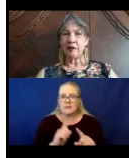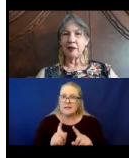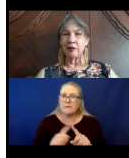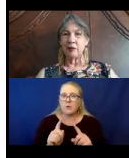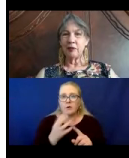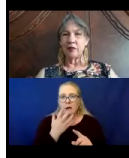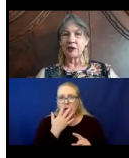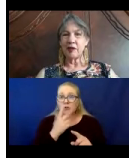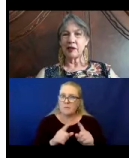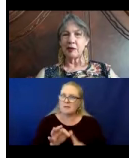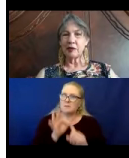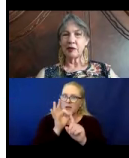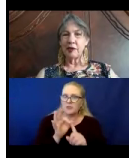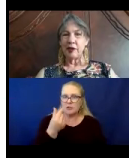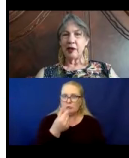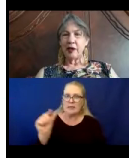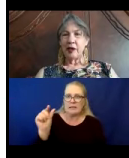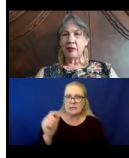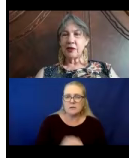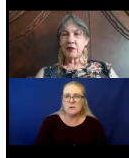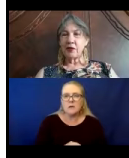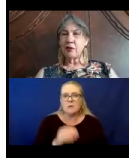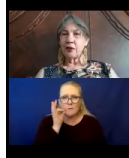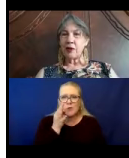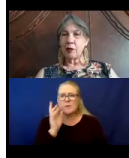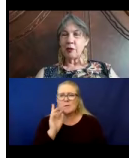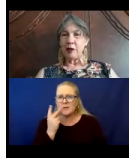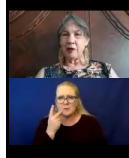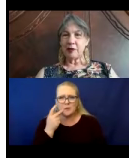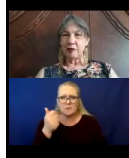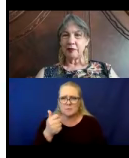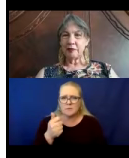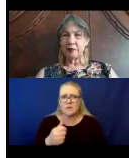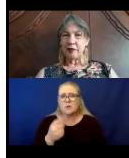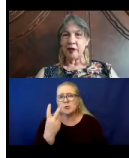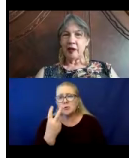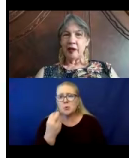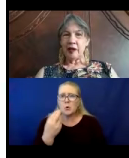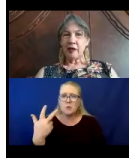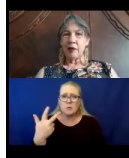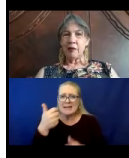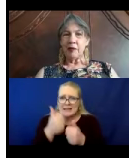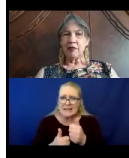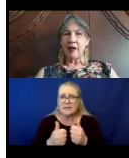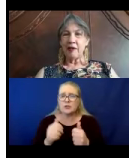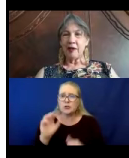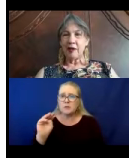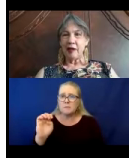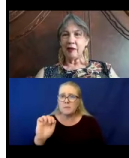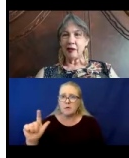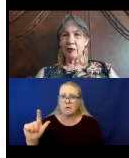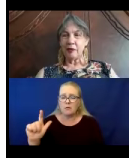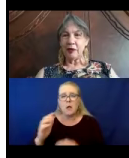any fruits and vegetables. Shoot for 2 or 3 per meal, and a minimum of 5 a